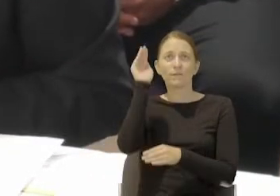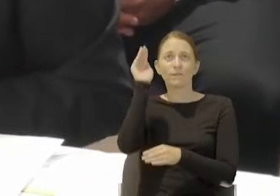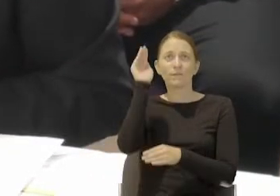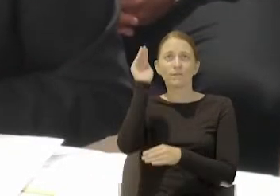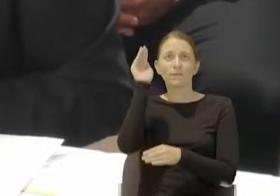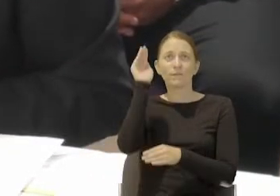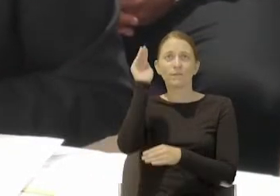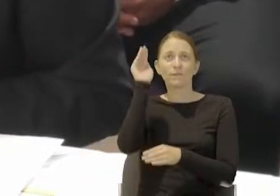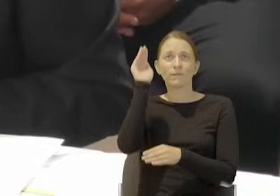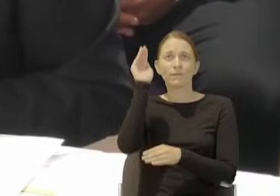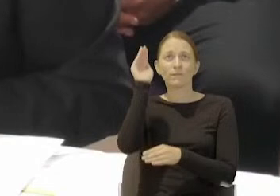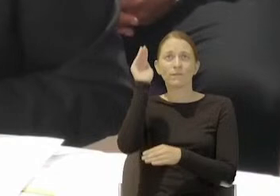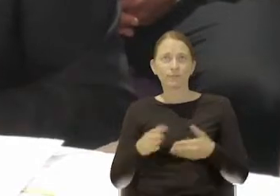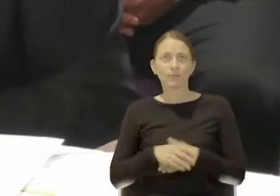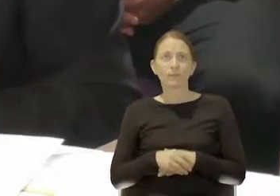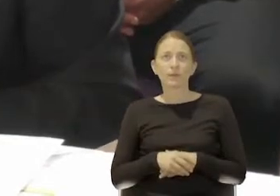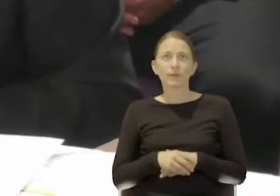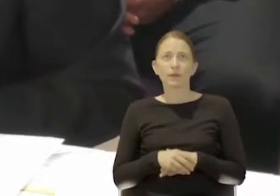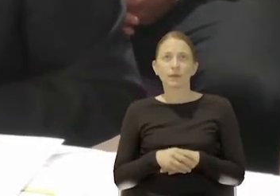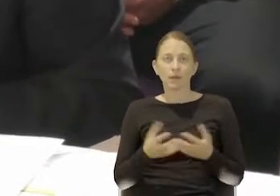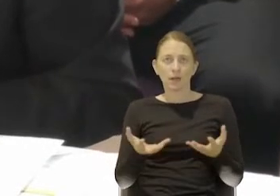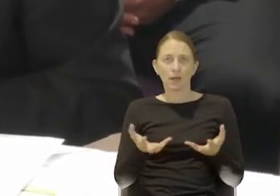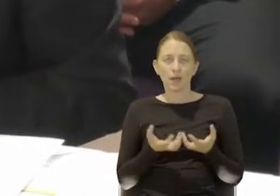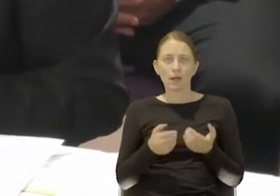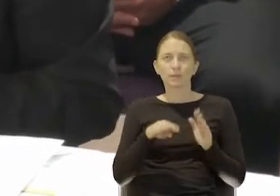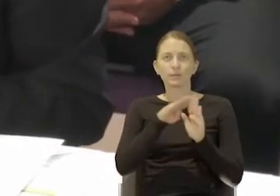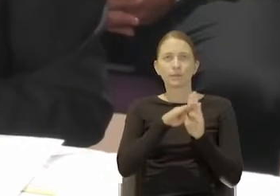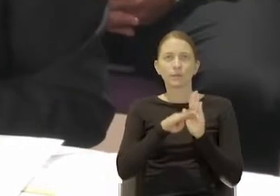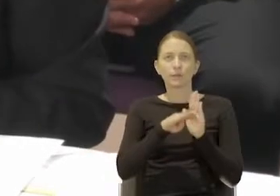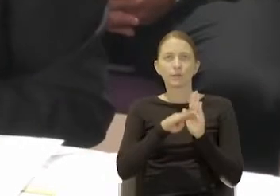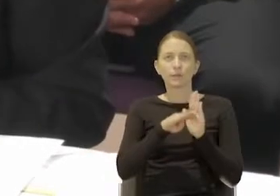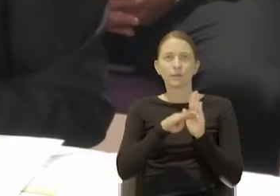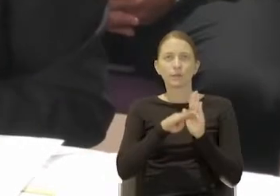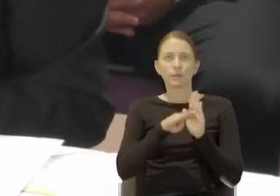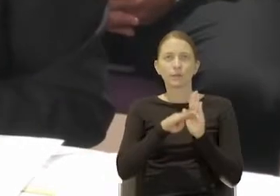why we want to implement the agenda.